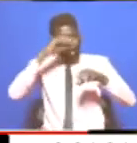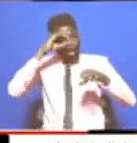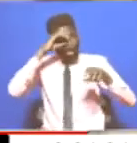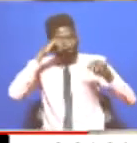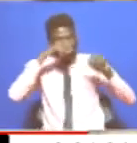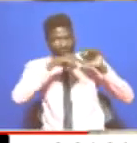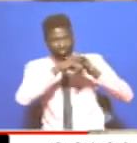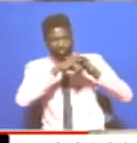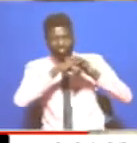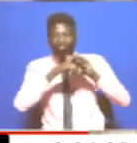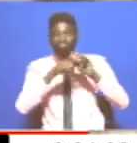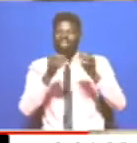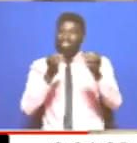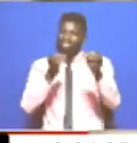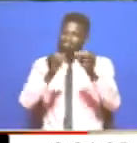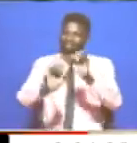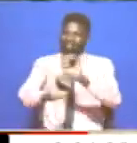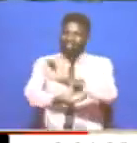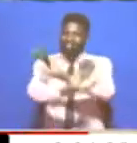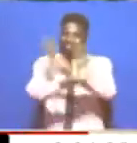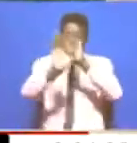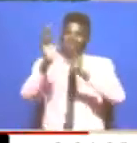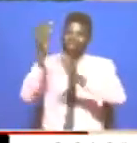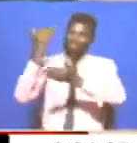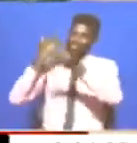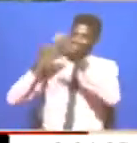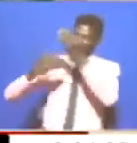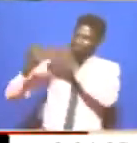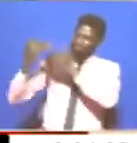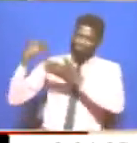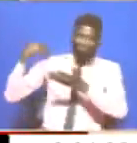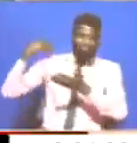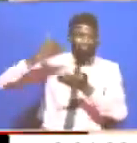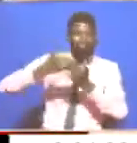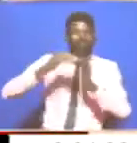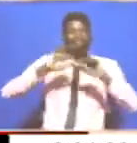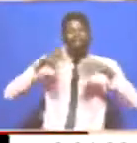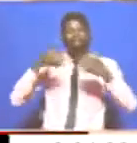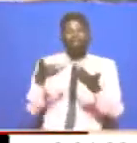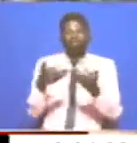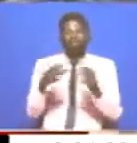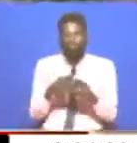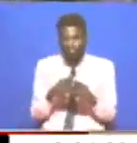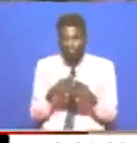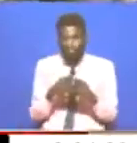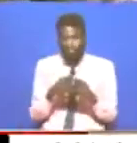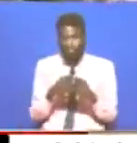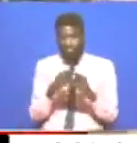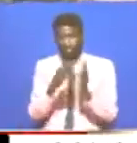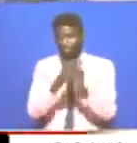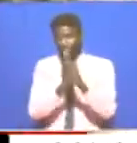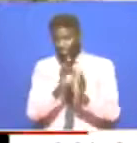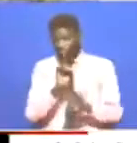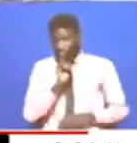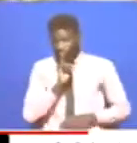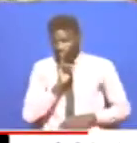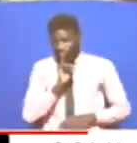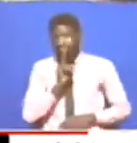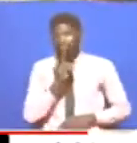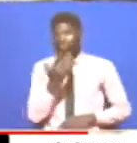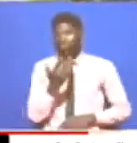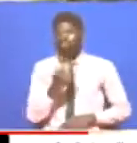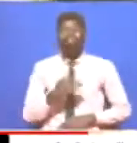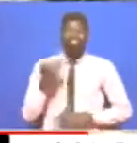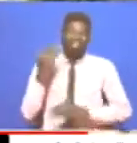the historical mystery of the cave. As the tale goes, a lifetime ago,